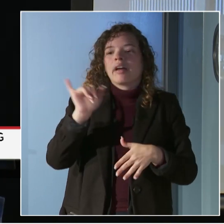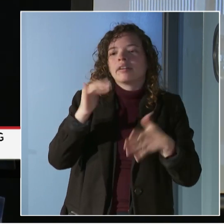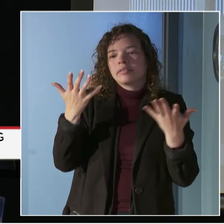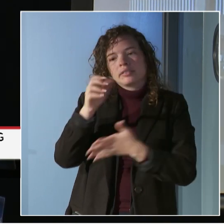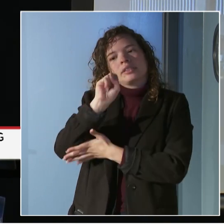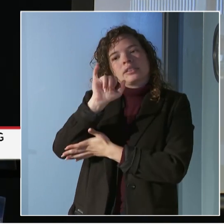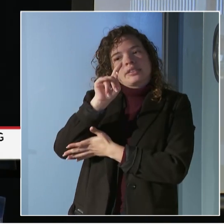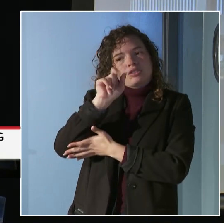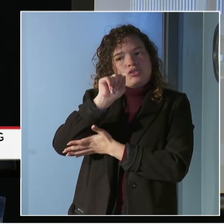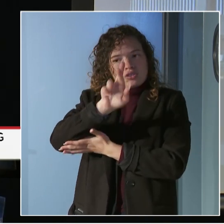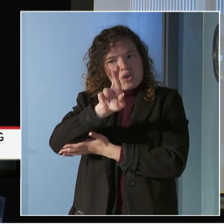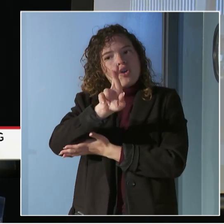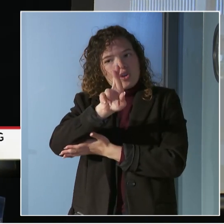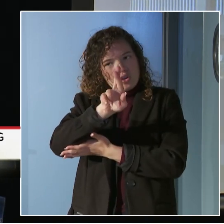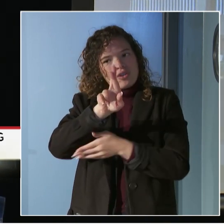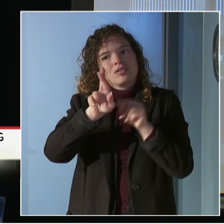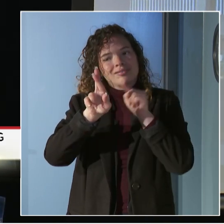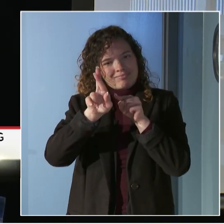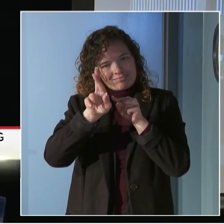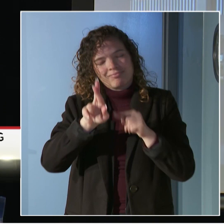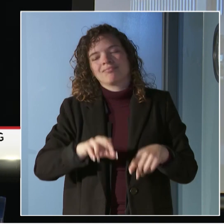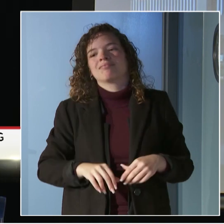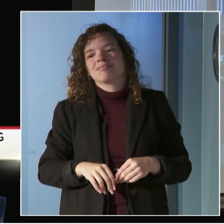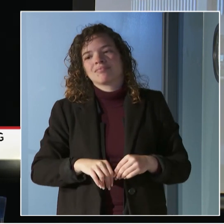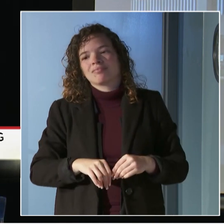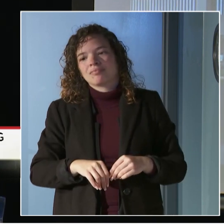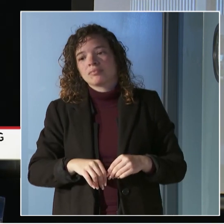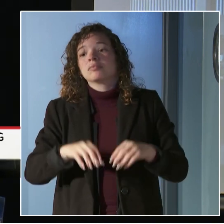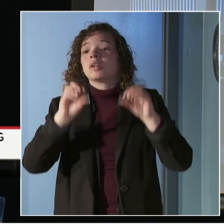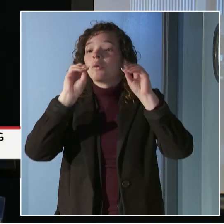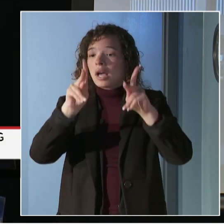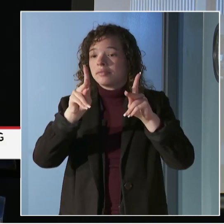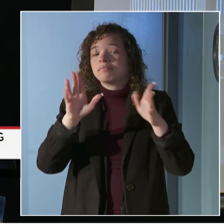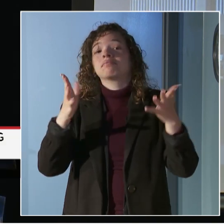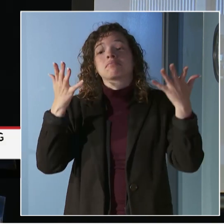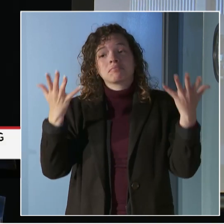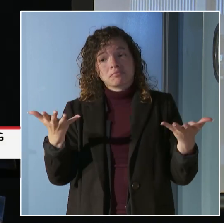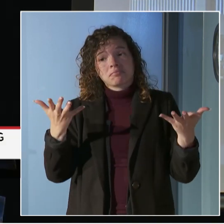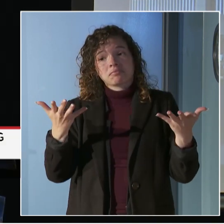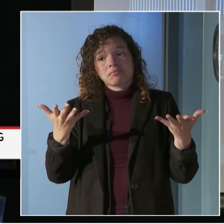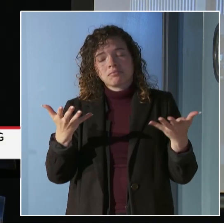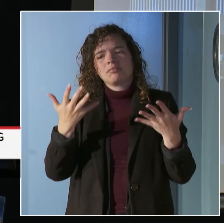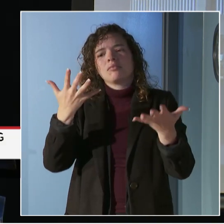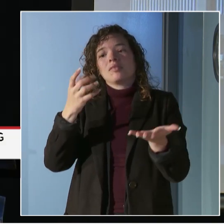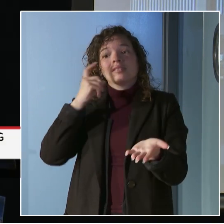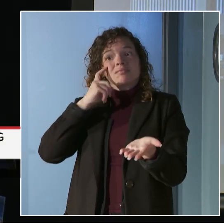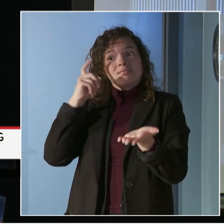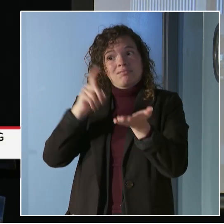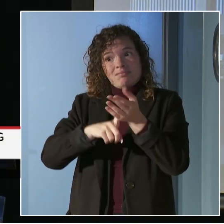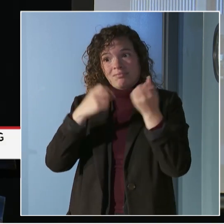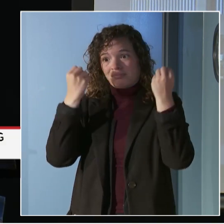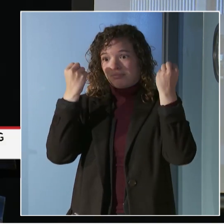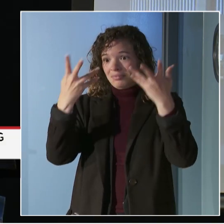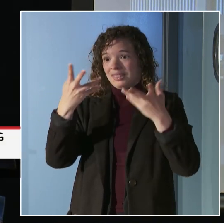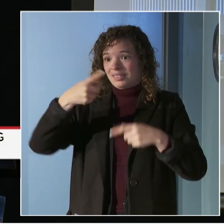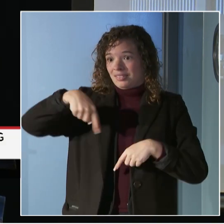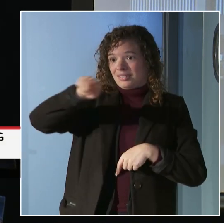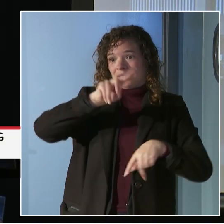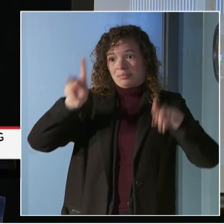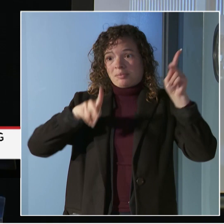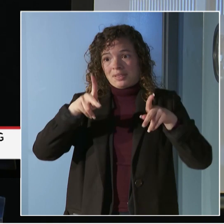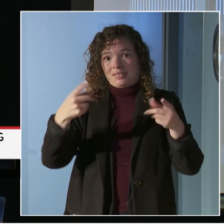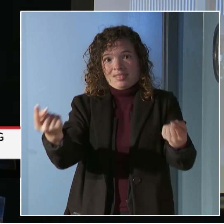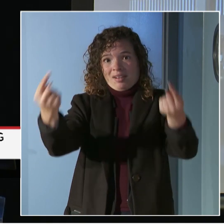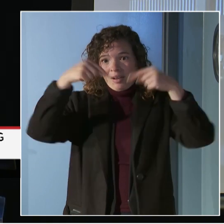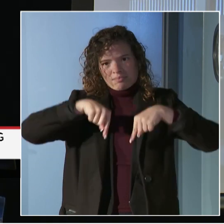this is. Okay, so we are going to recognize as many people as we can today because it takes a lot of us to